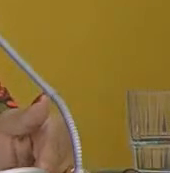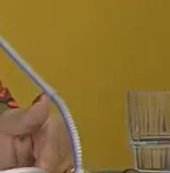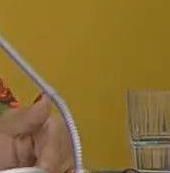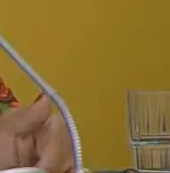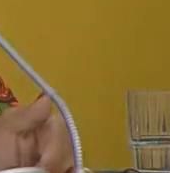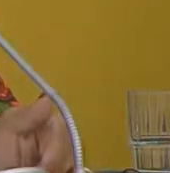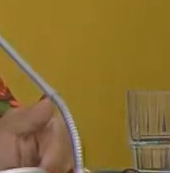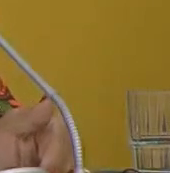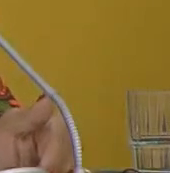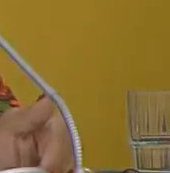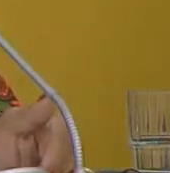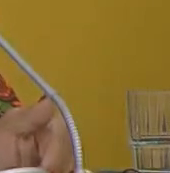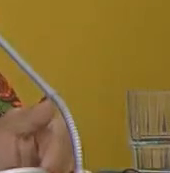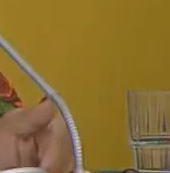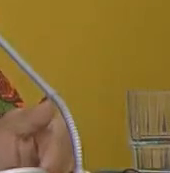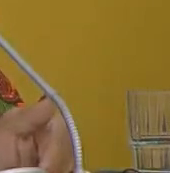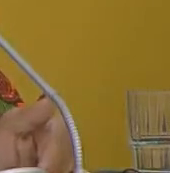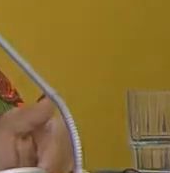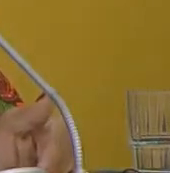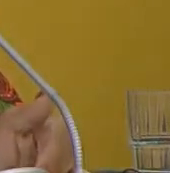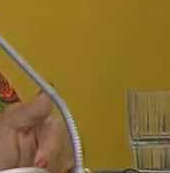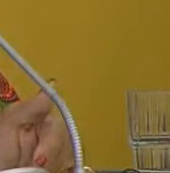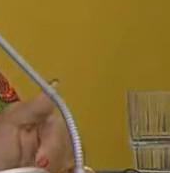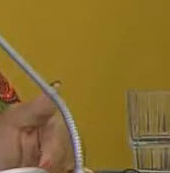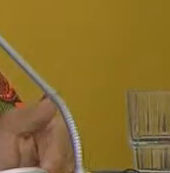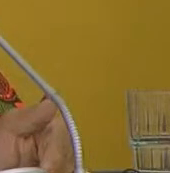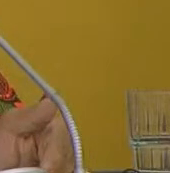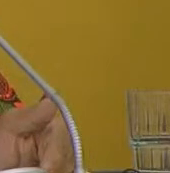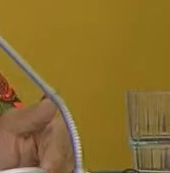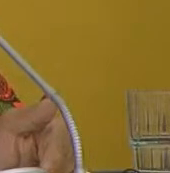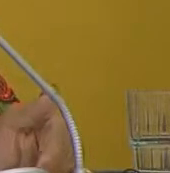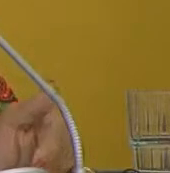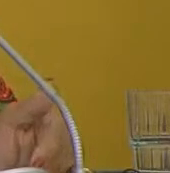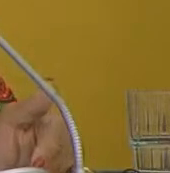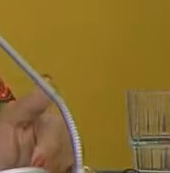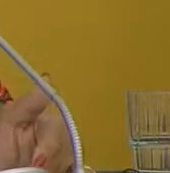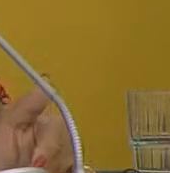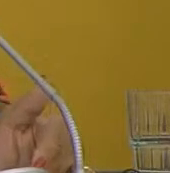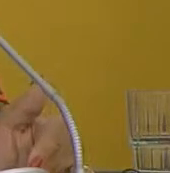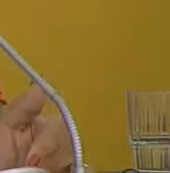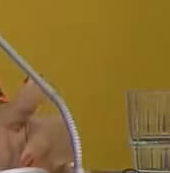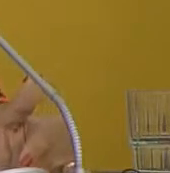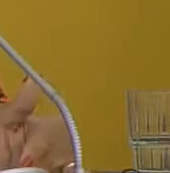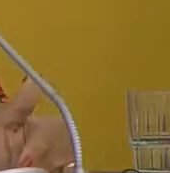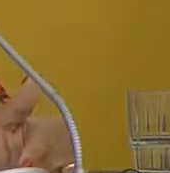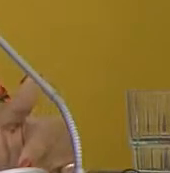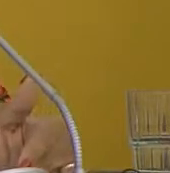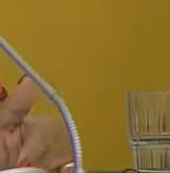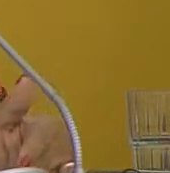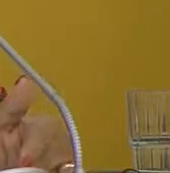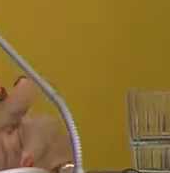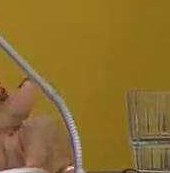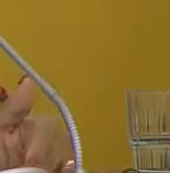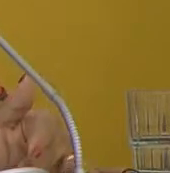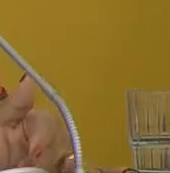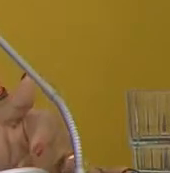Cinderellas in South Africa? The Honorable, the President. Honorable